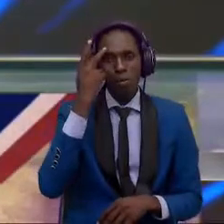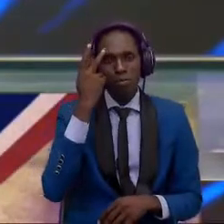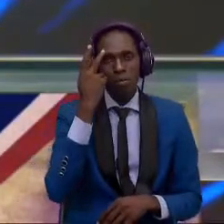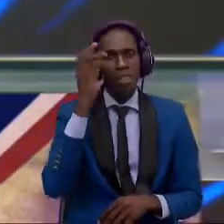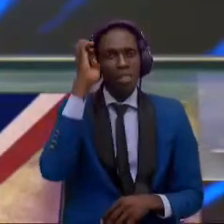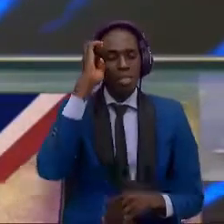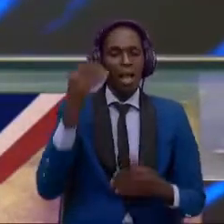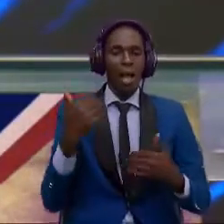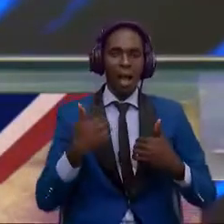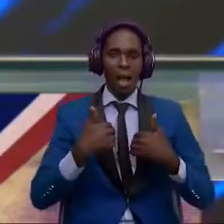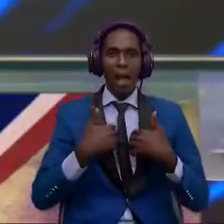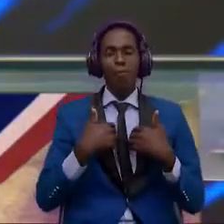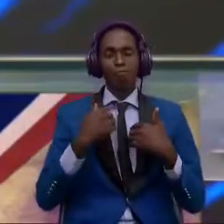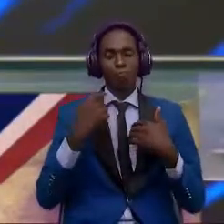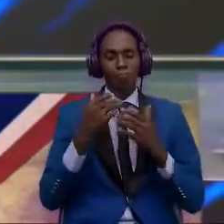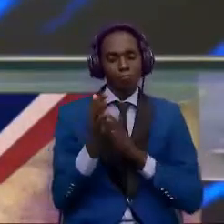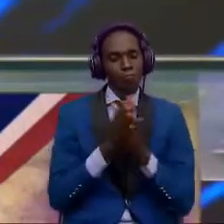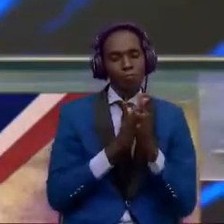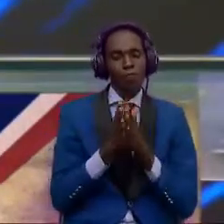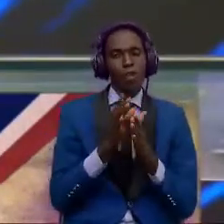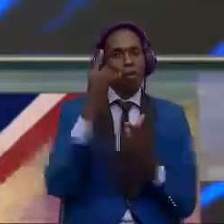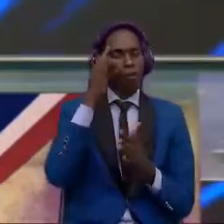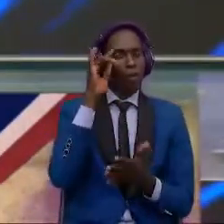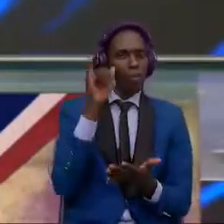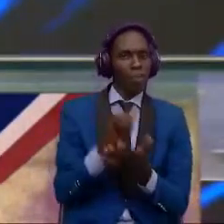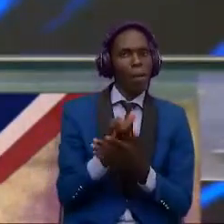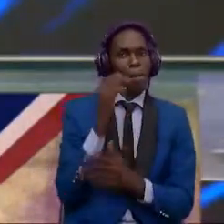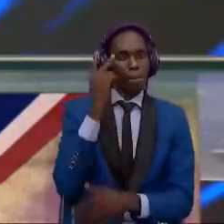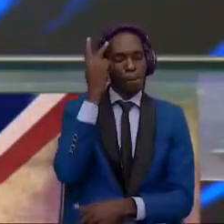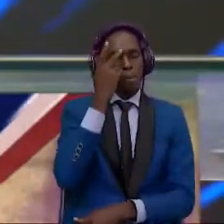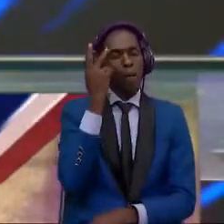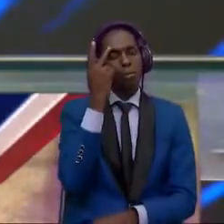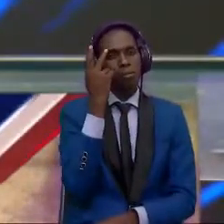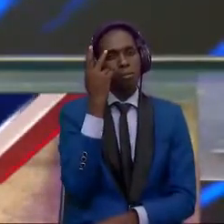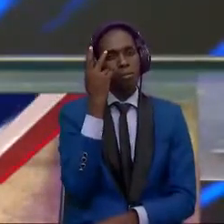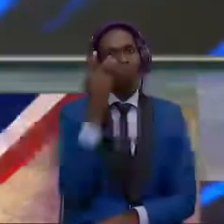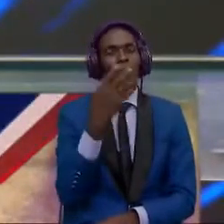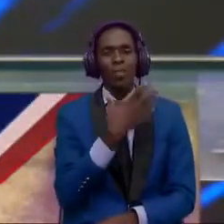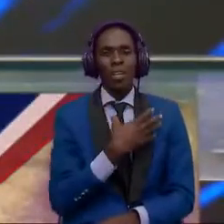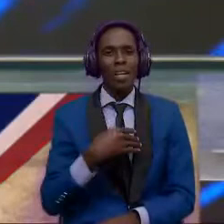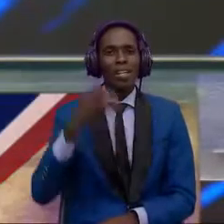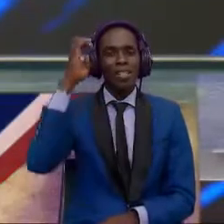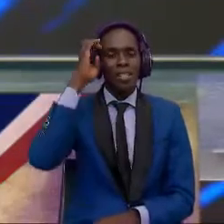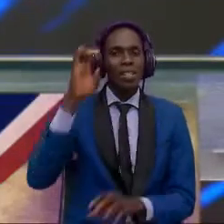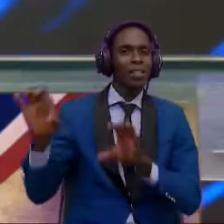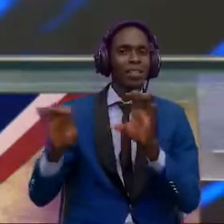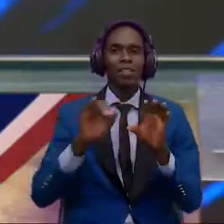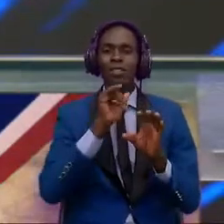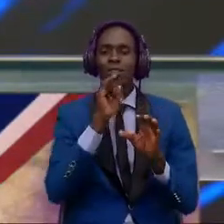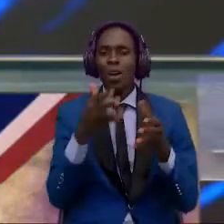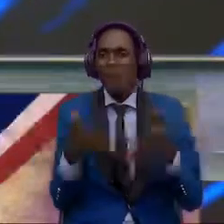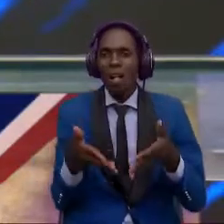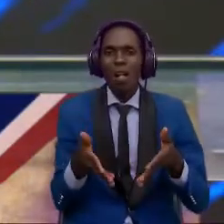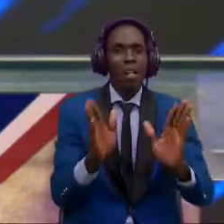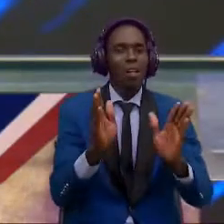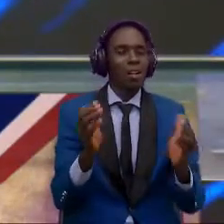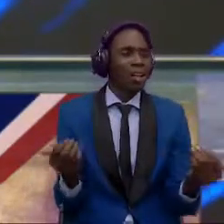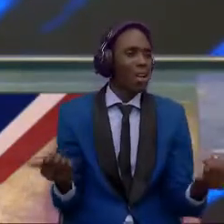He had determination, diligence for that purpose, and he didn't allow